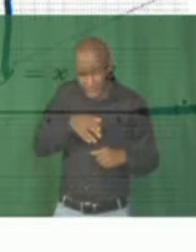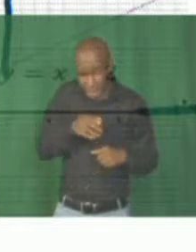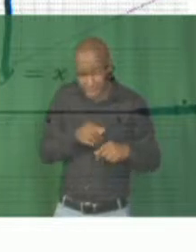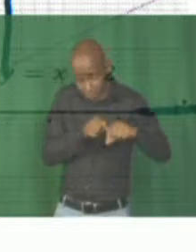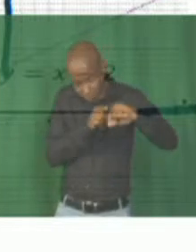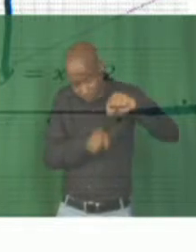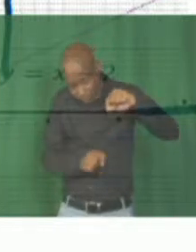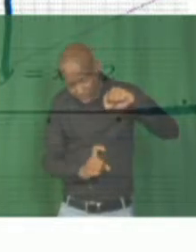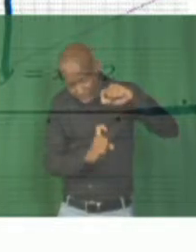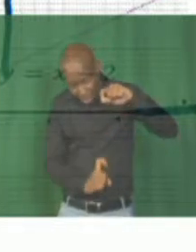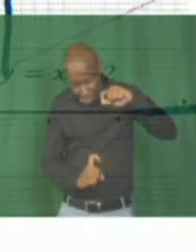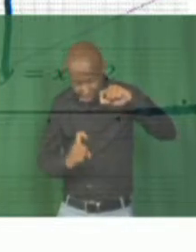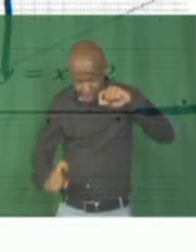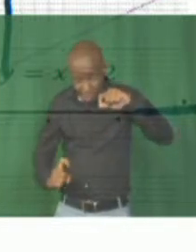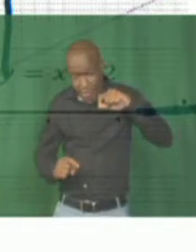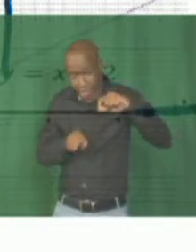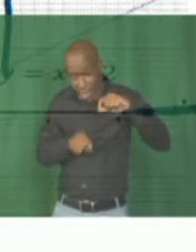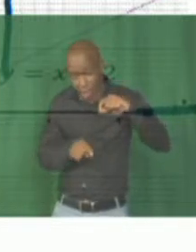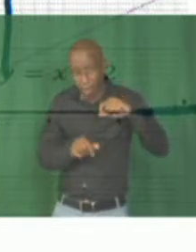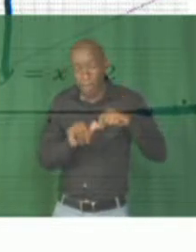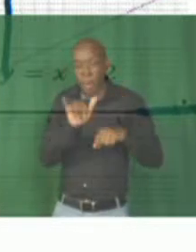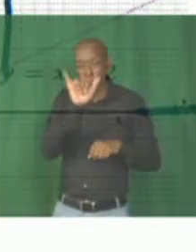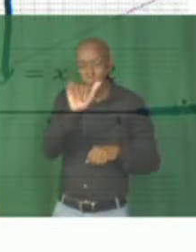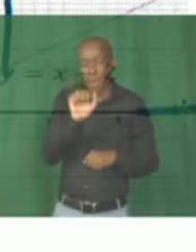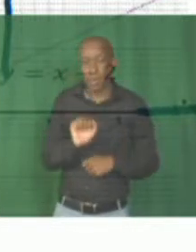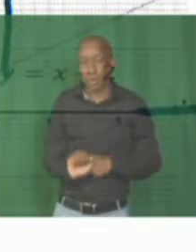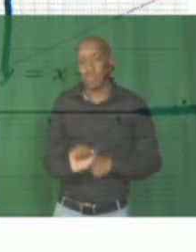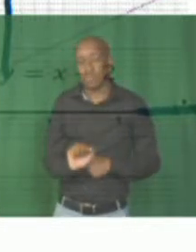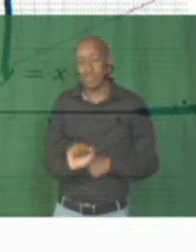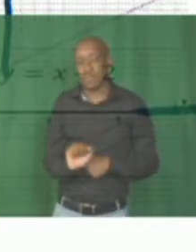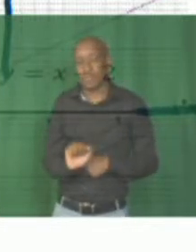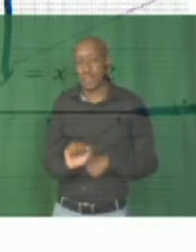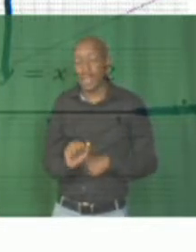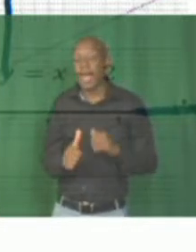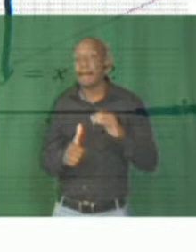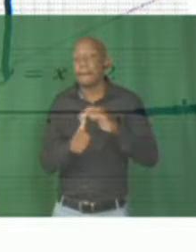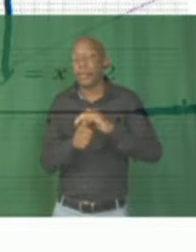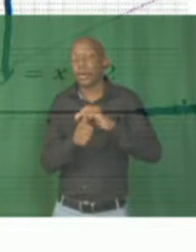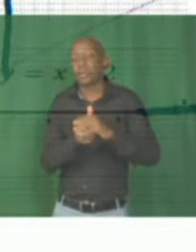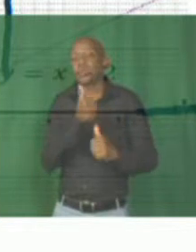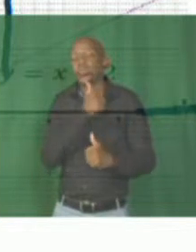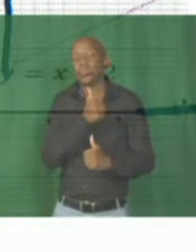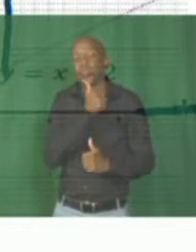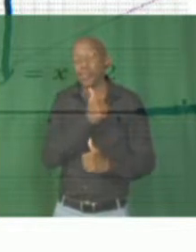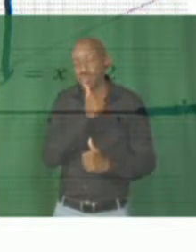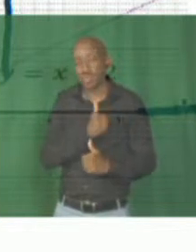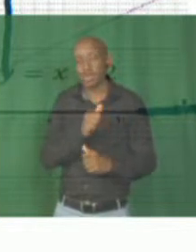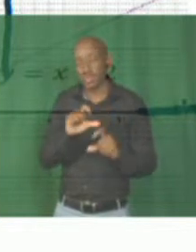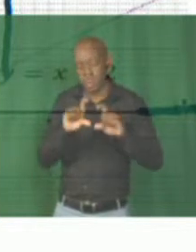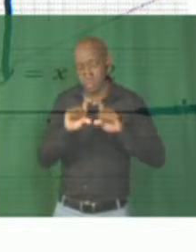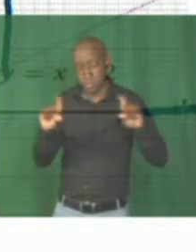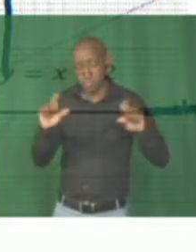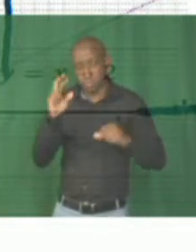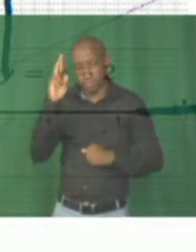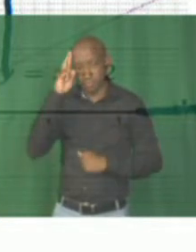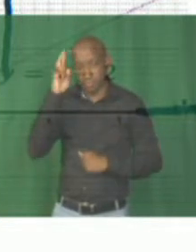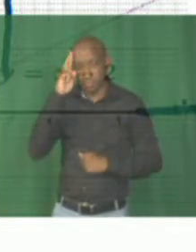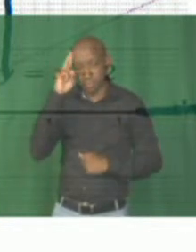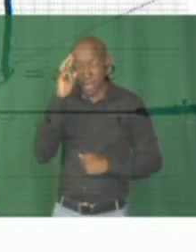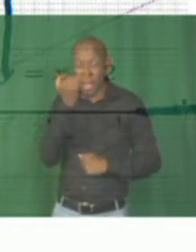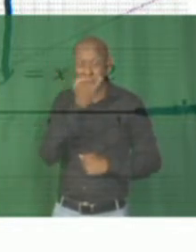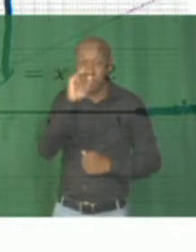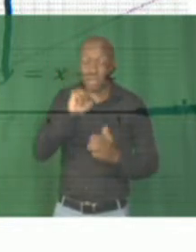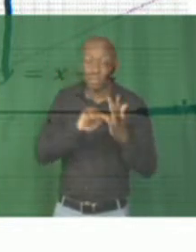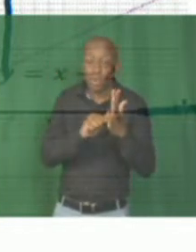now are parallel now to the y-axis. That's why it's important that you use a ruler. Now if you are going to use that now, the first